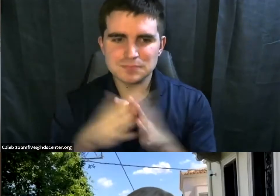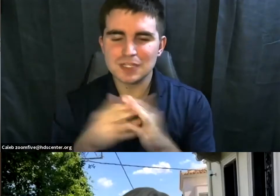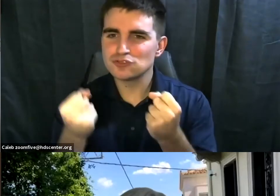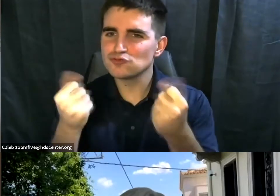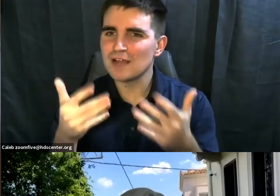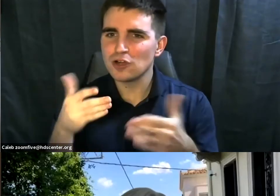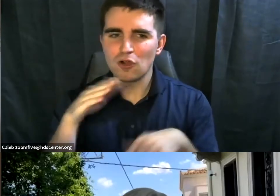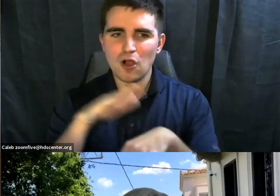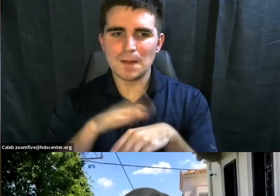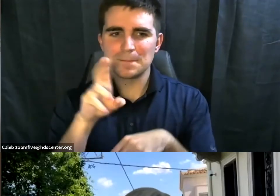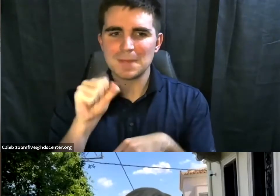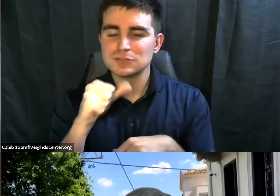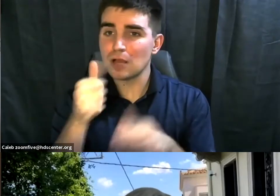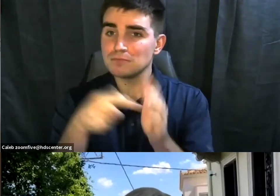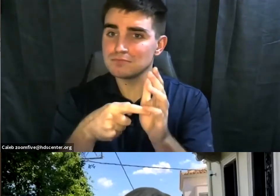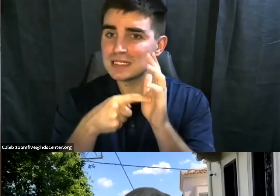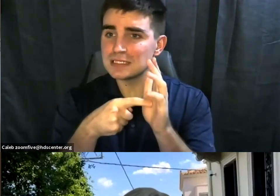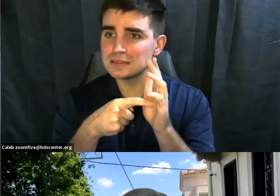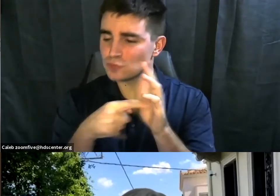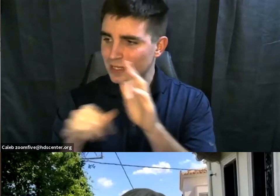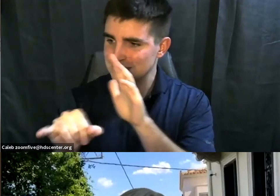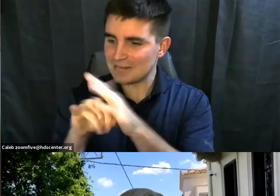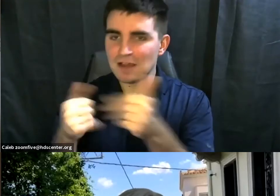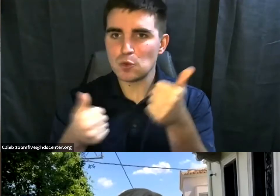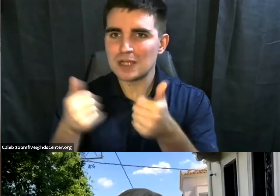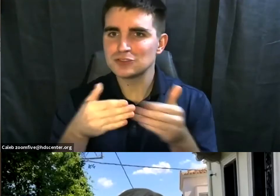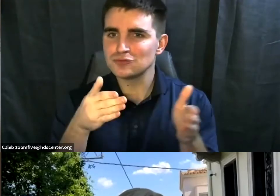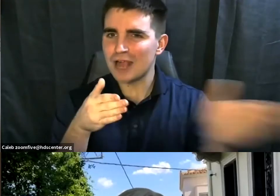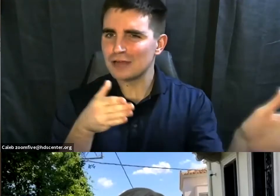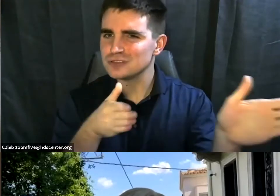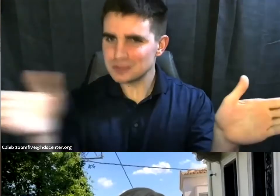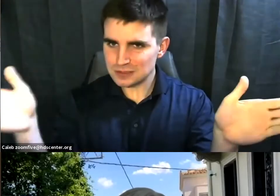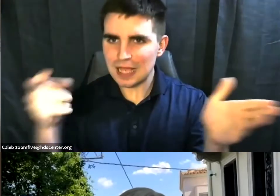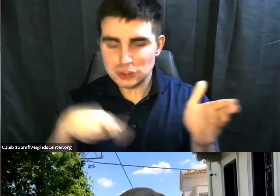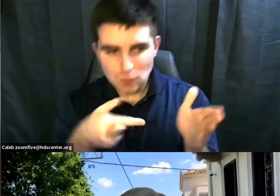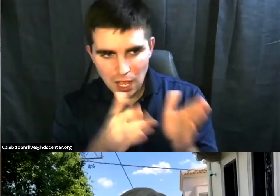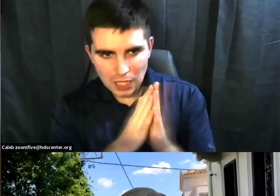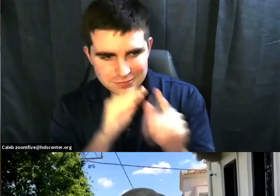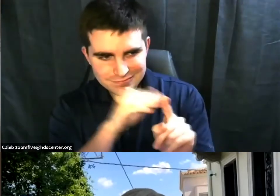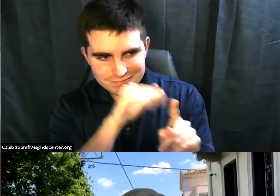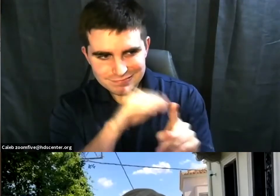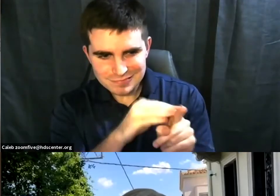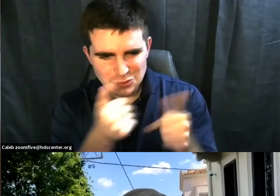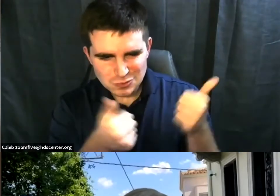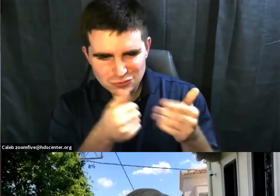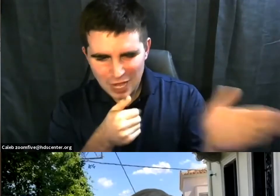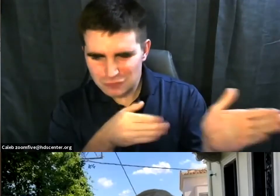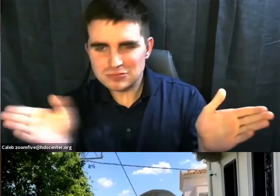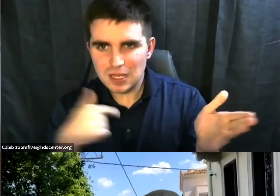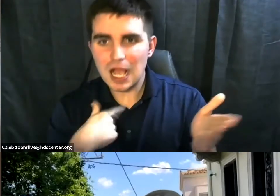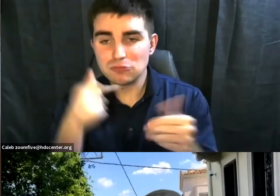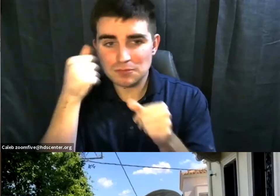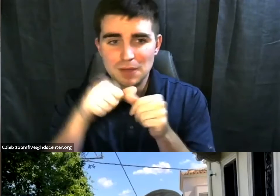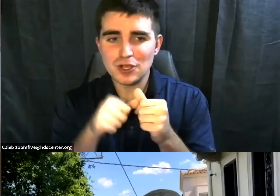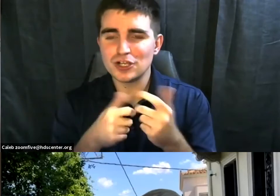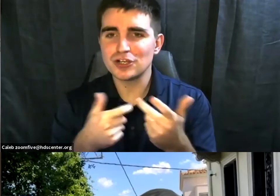time were not mandated to identify the route that they were driving. You had to ask them to do so. And I remember running up and